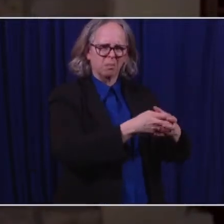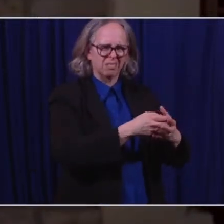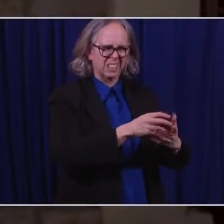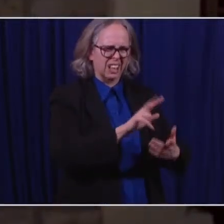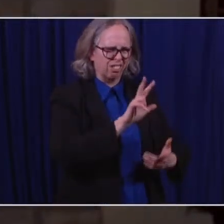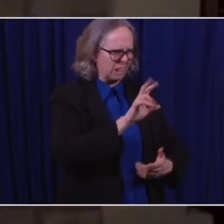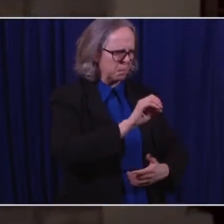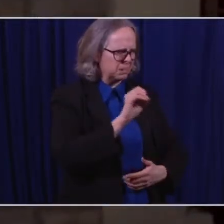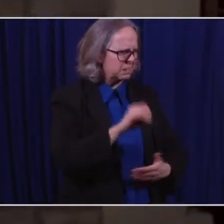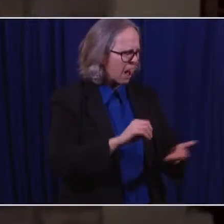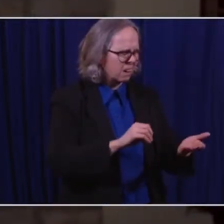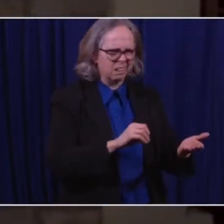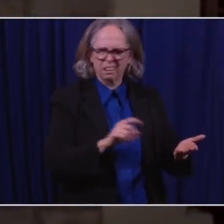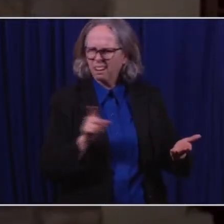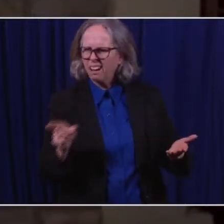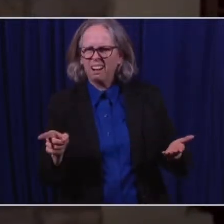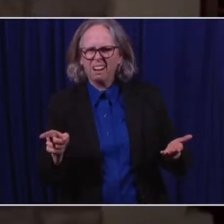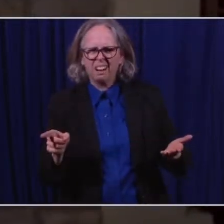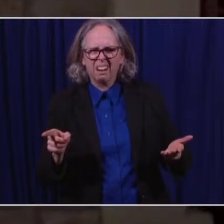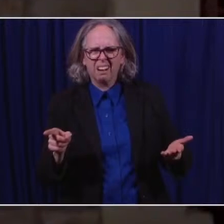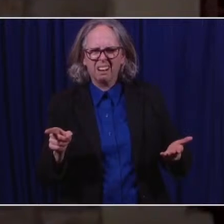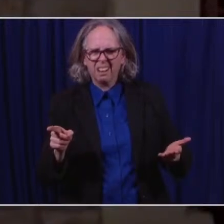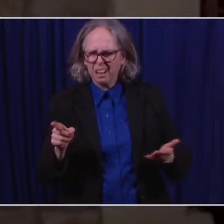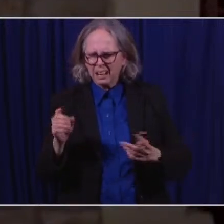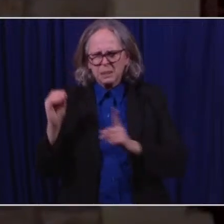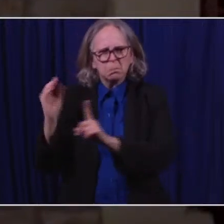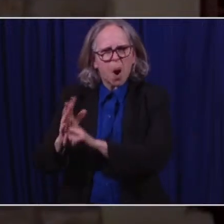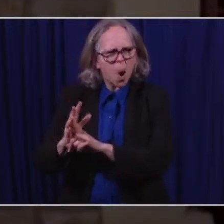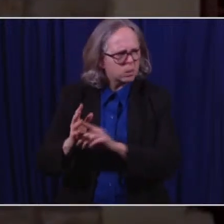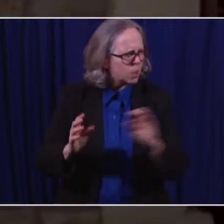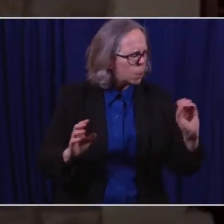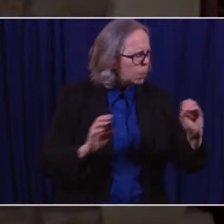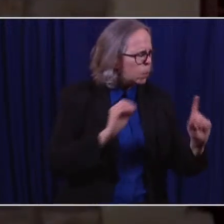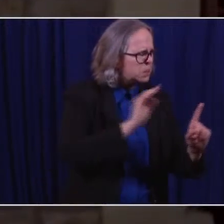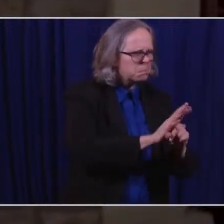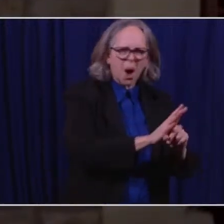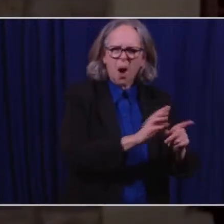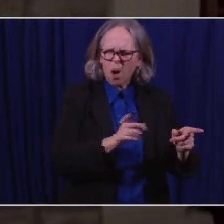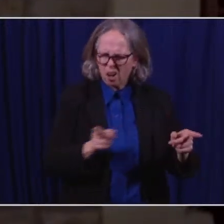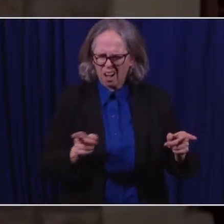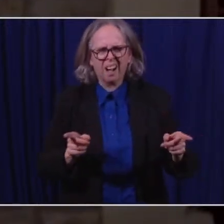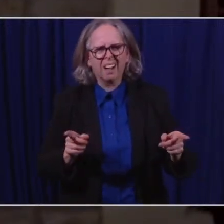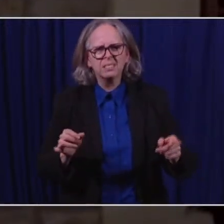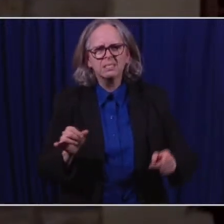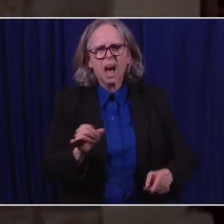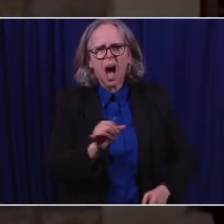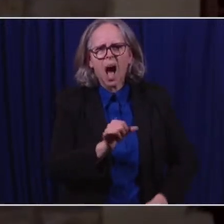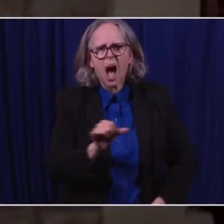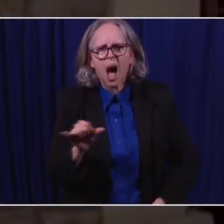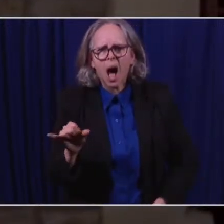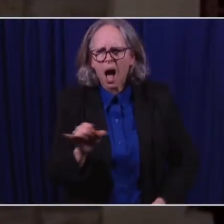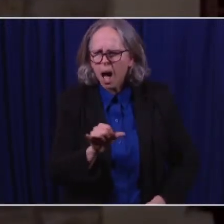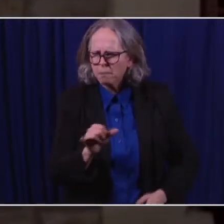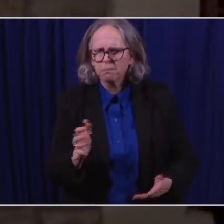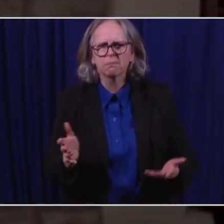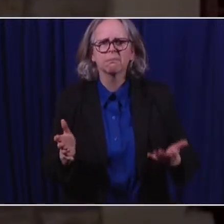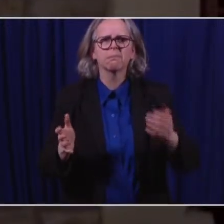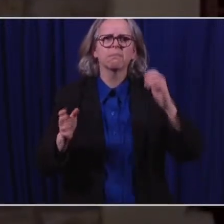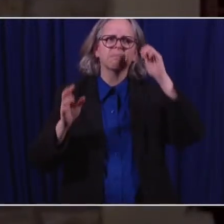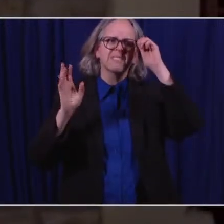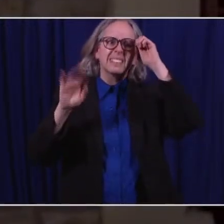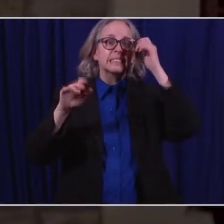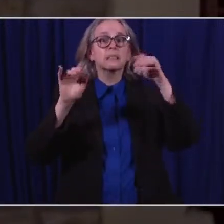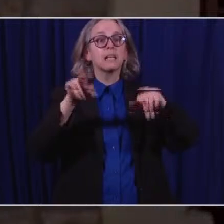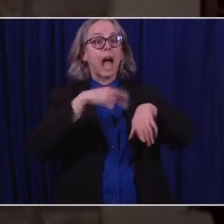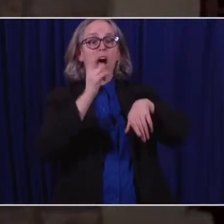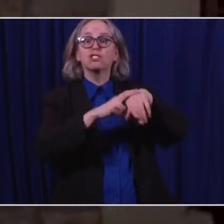been exposed, who we knew it, had no higher. There's also been several national studies done that showed the same thing.